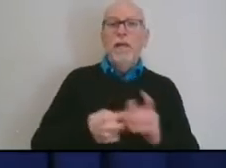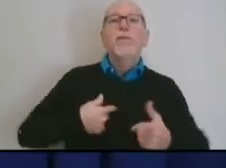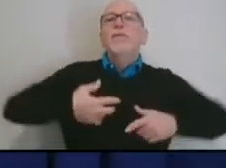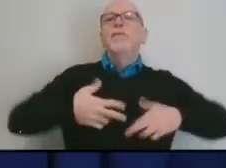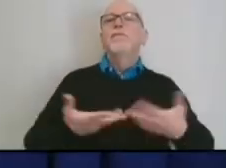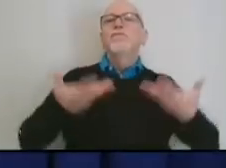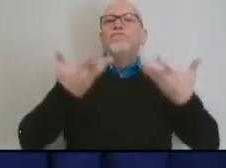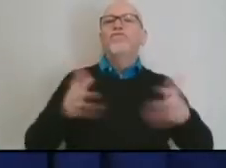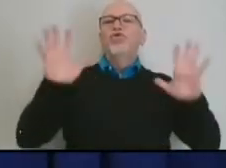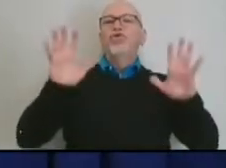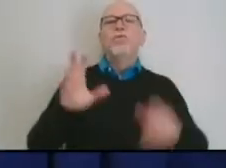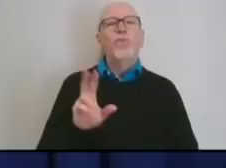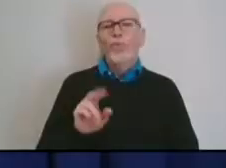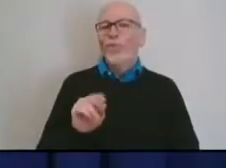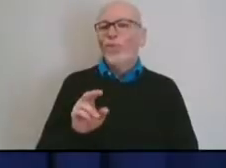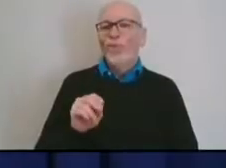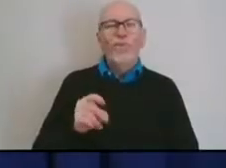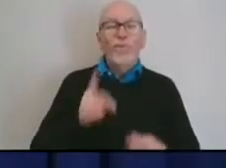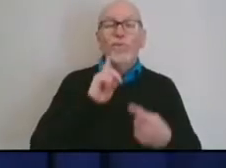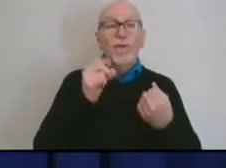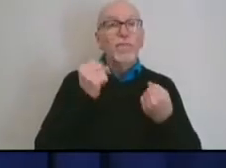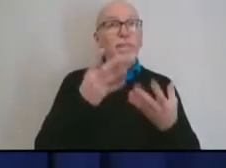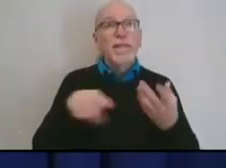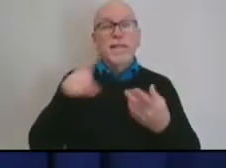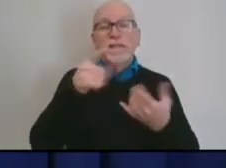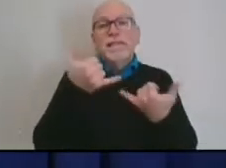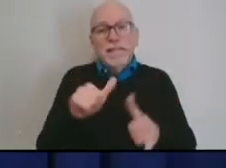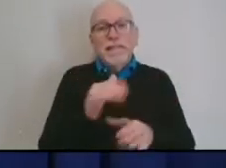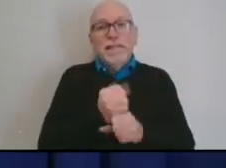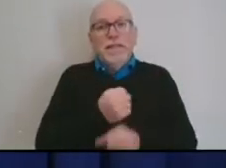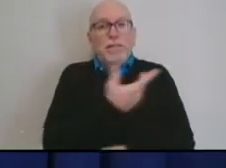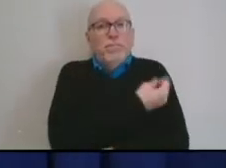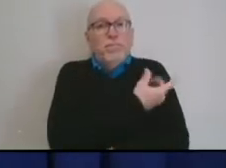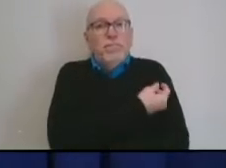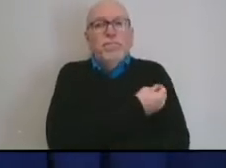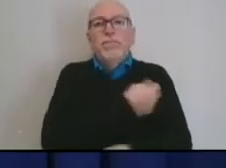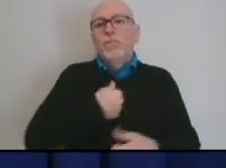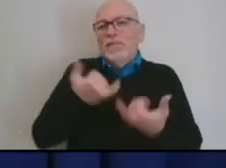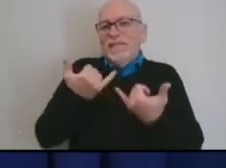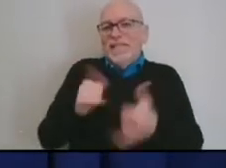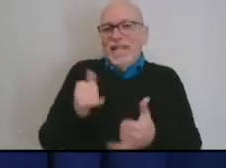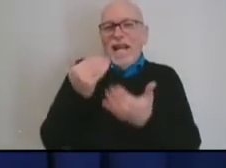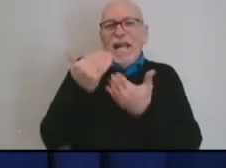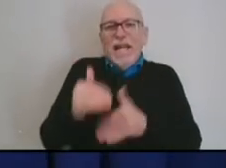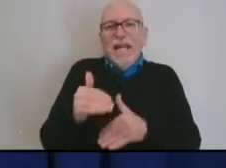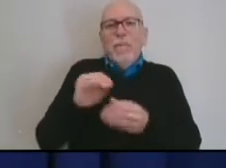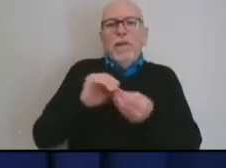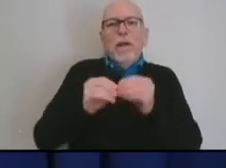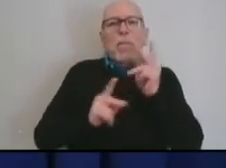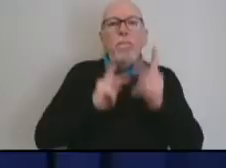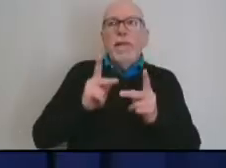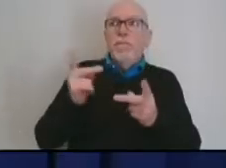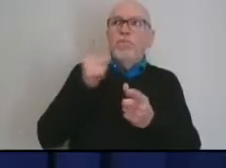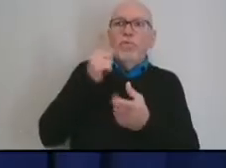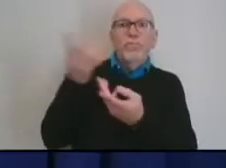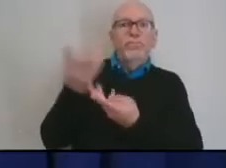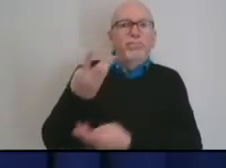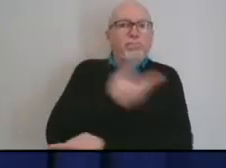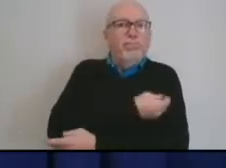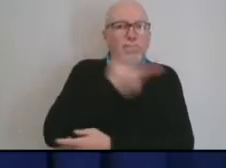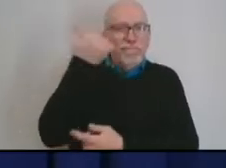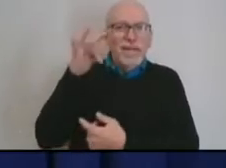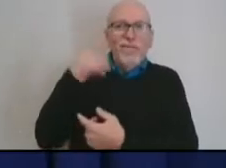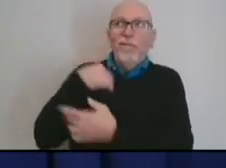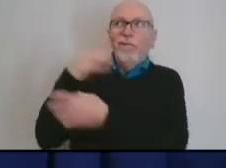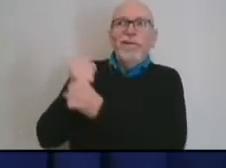woods. Even as more Hoosiers receive their vaccine, we are still very limited in the number of people we can vaccinate due to national